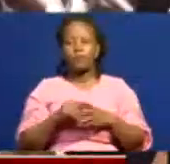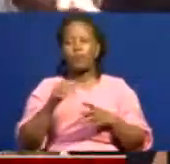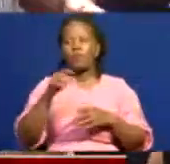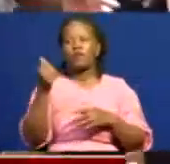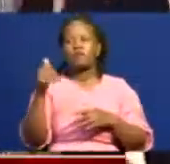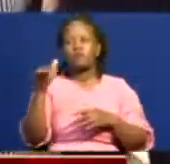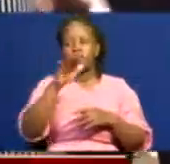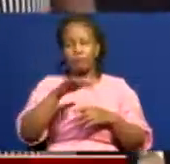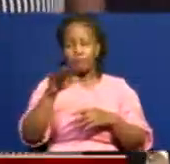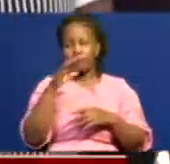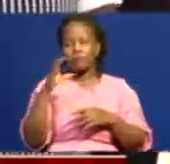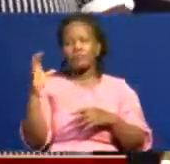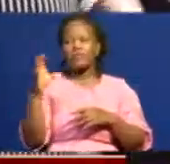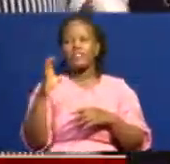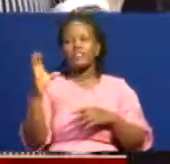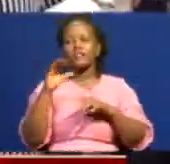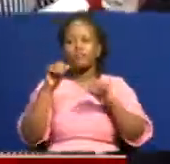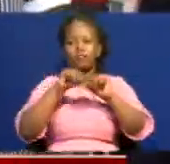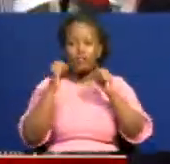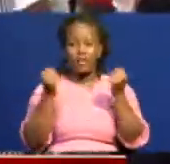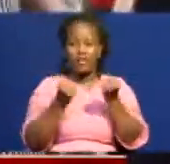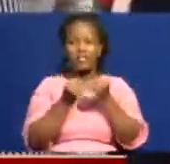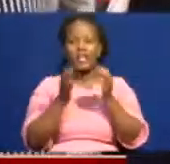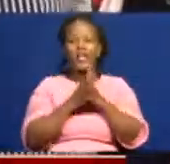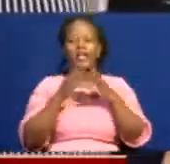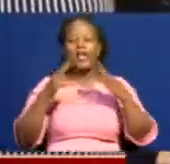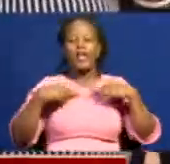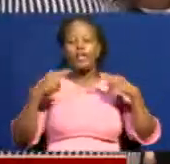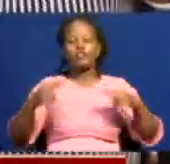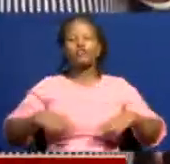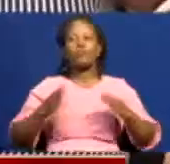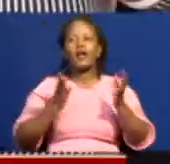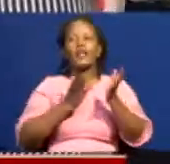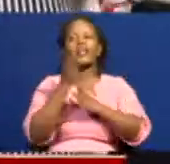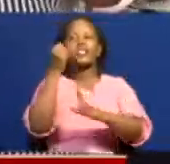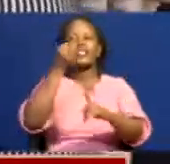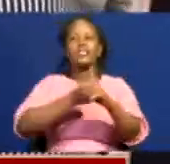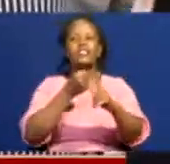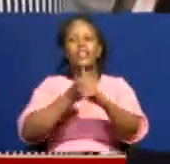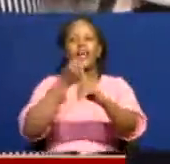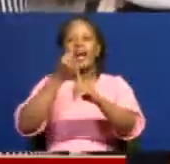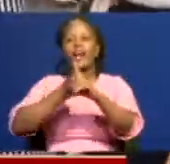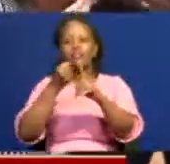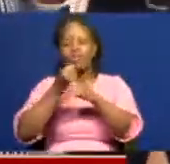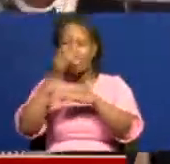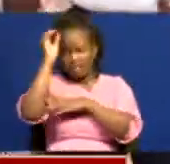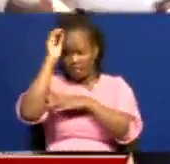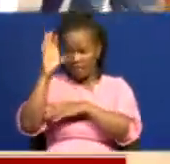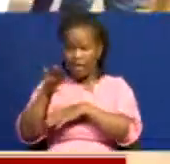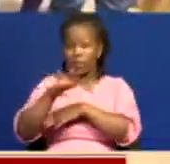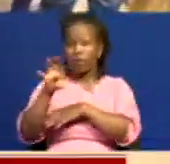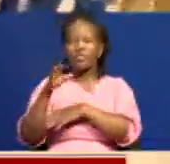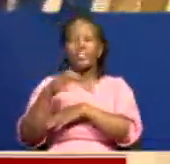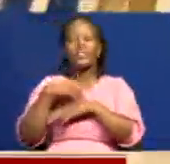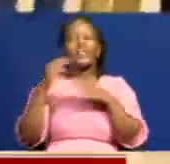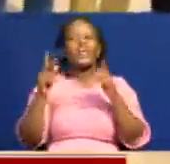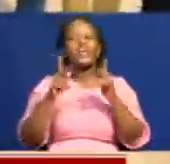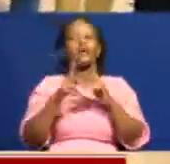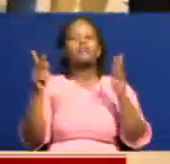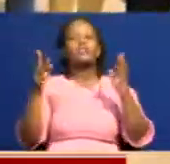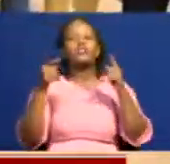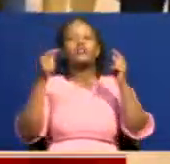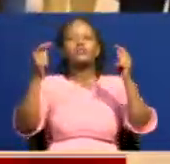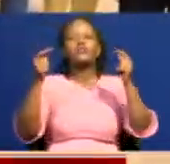Elsewhere, civil societies and human rights activists in Kembu County held a peaceful demonstration to condemn an act of